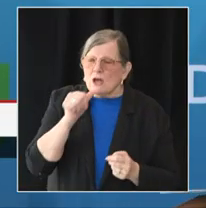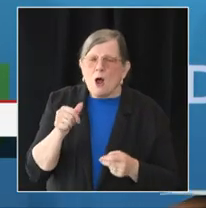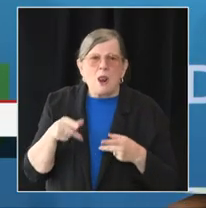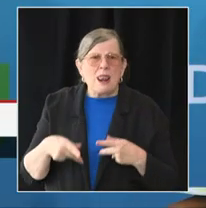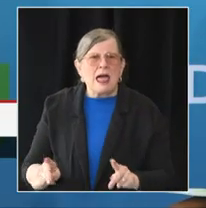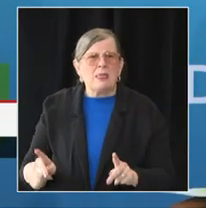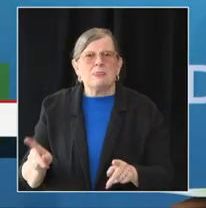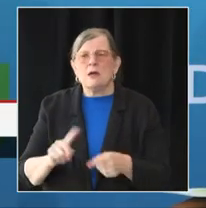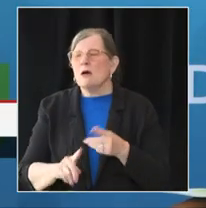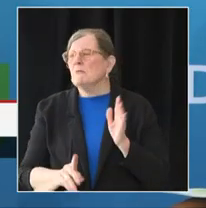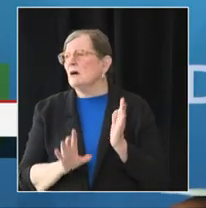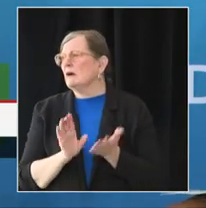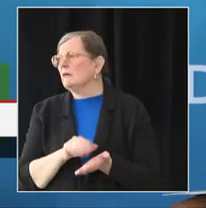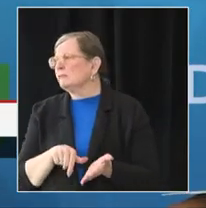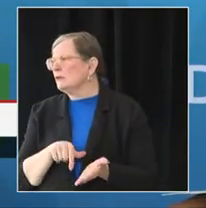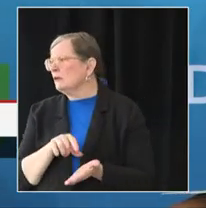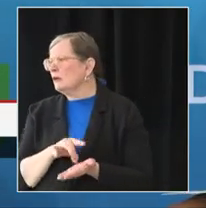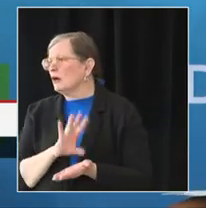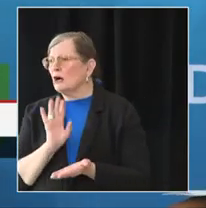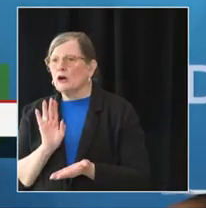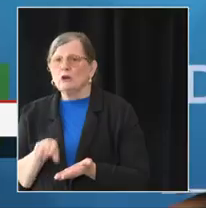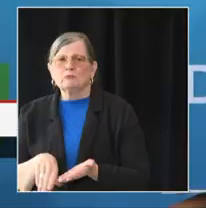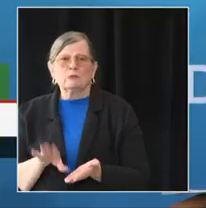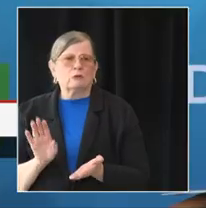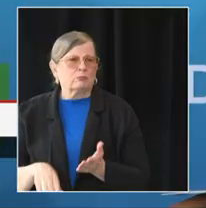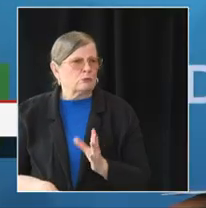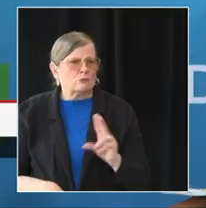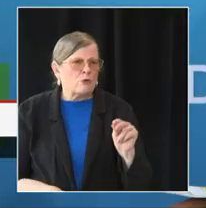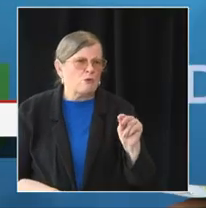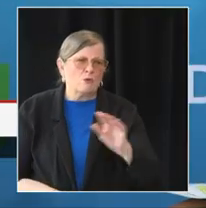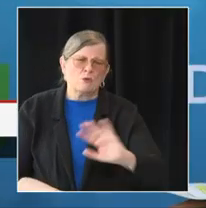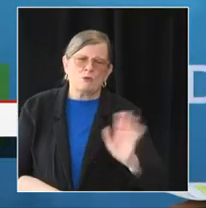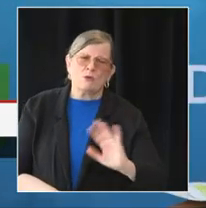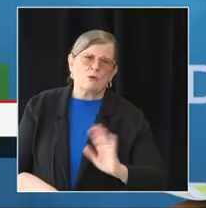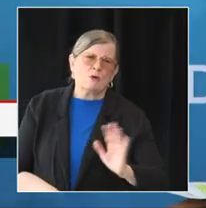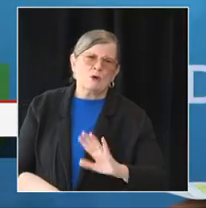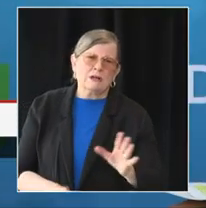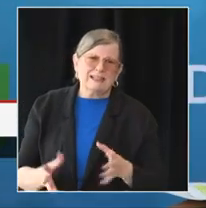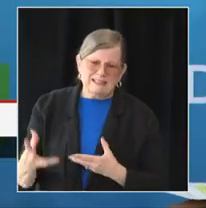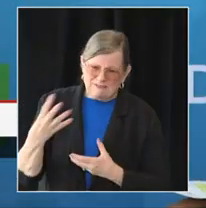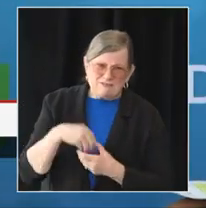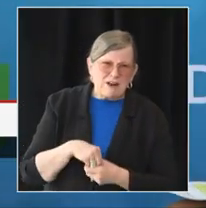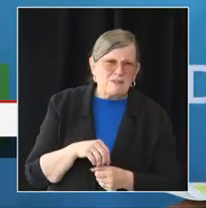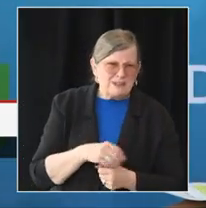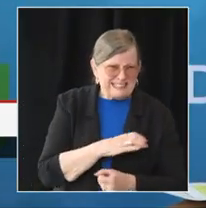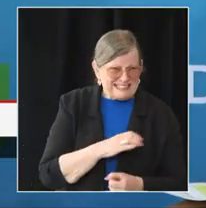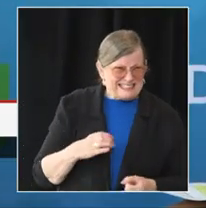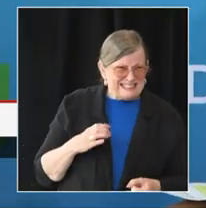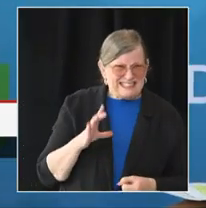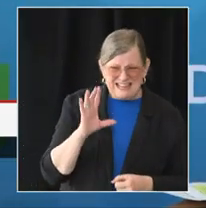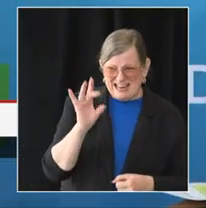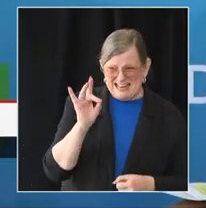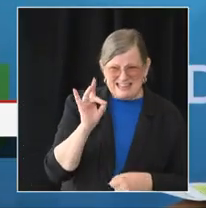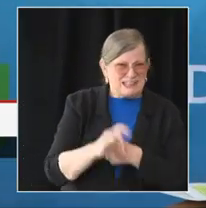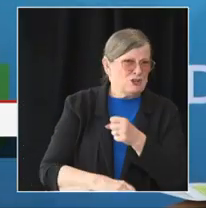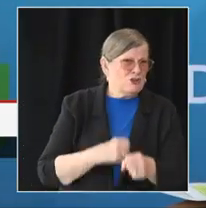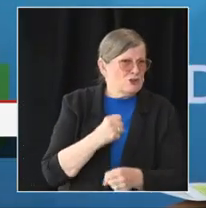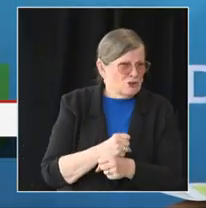I think and I can say this because I was on the council for 8 years, so I know what it's like when you're a legislator.